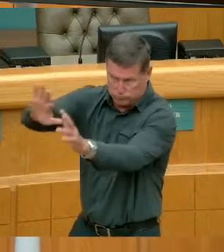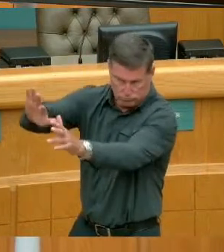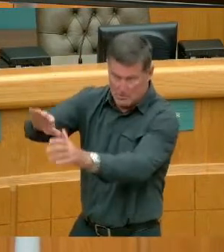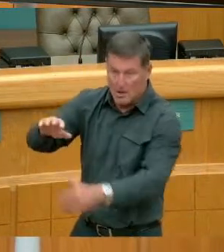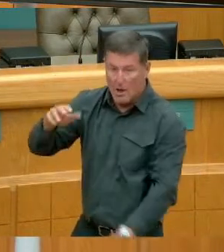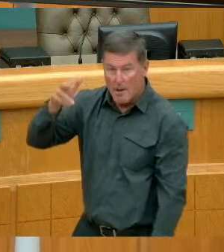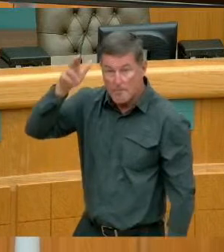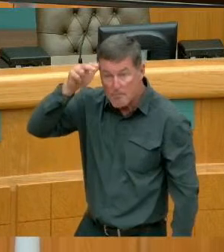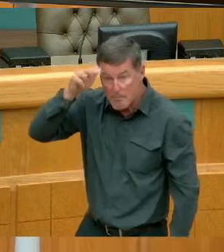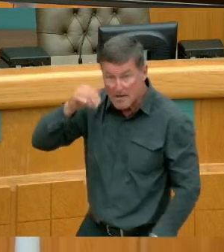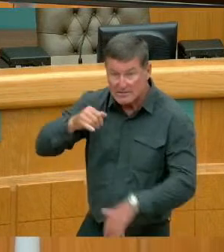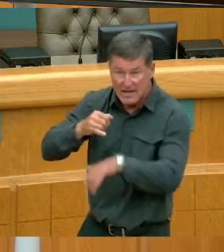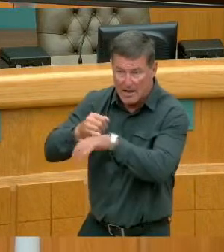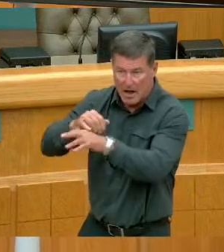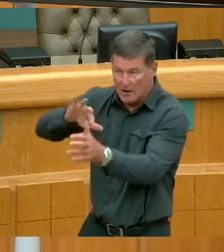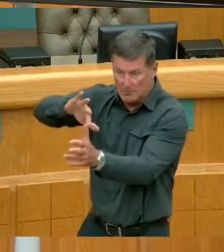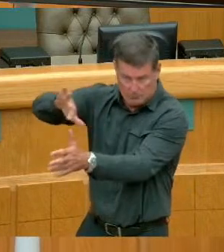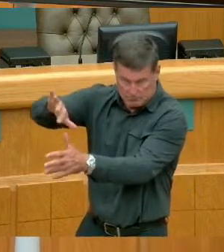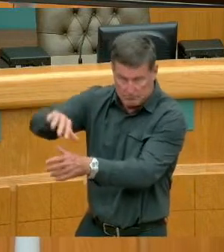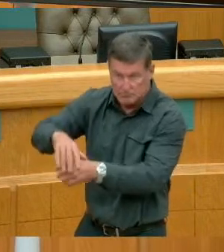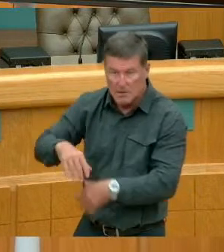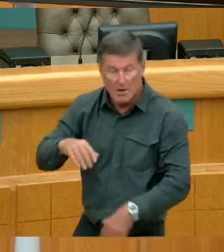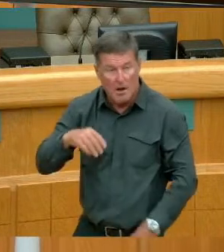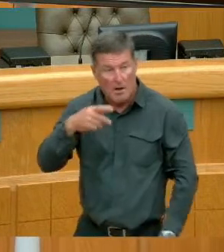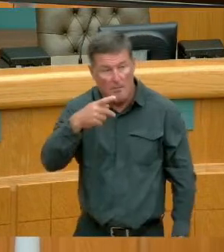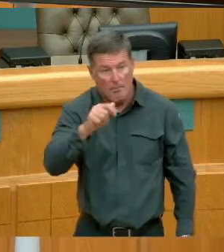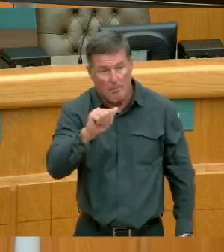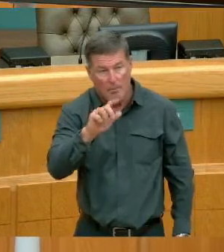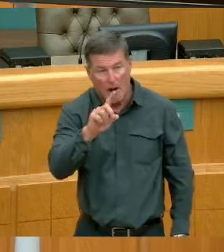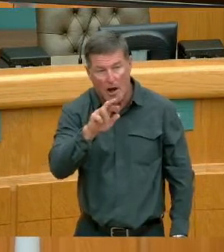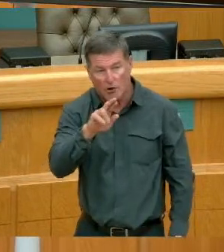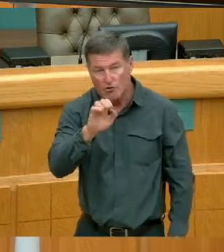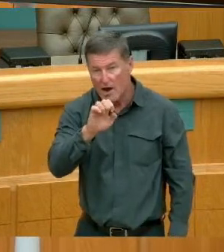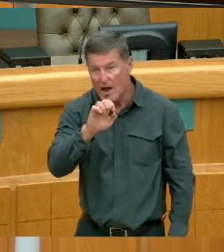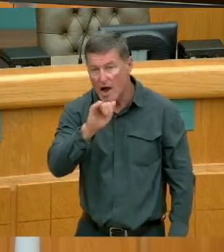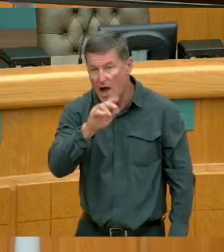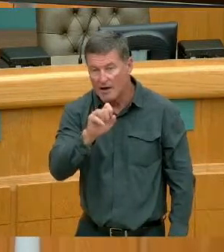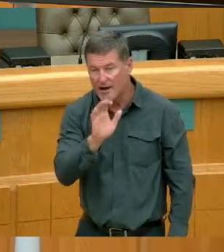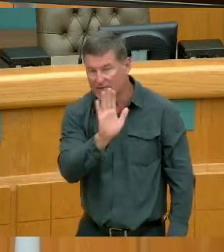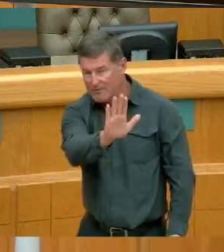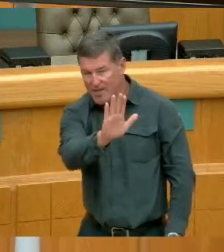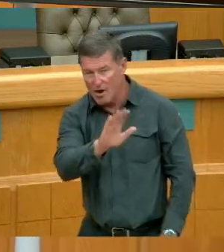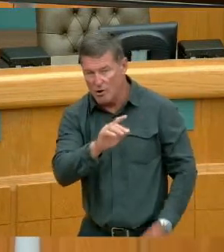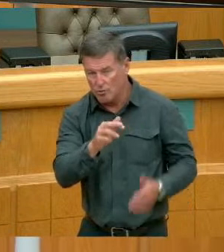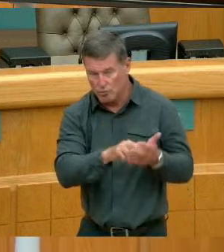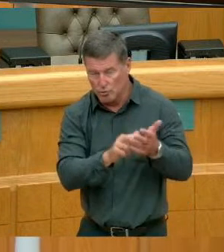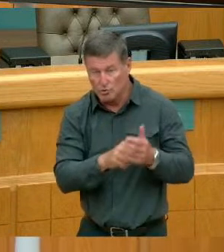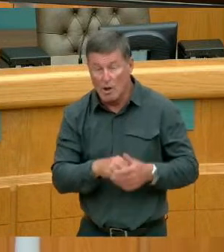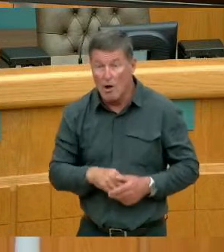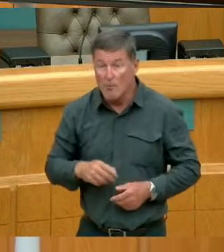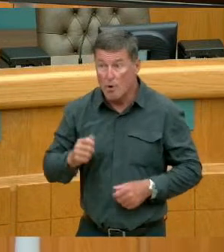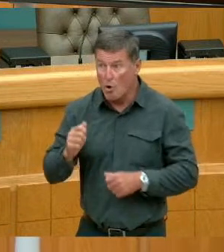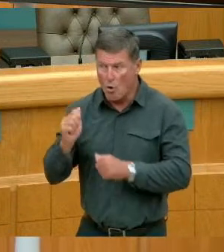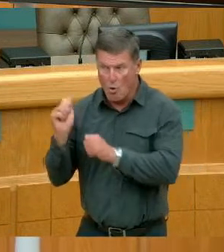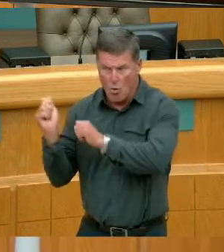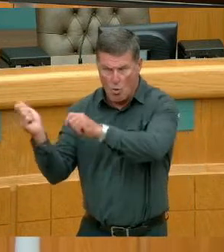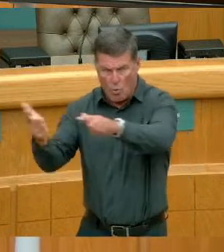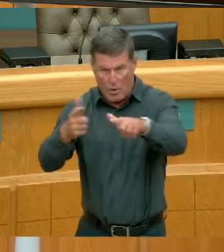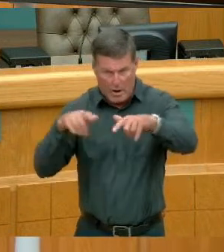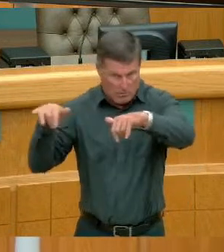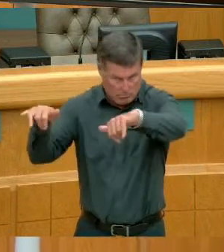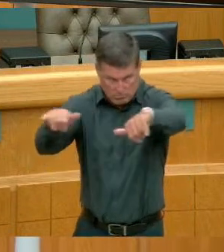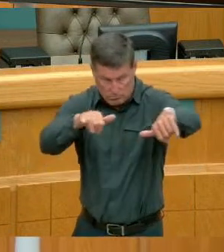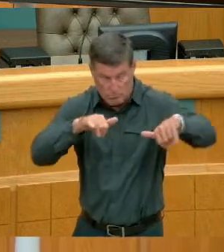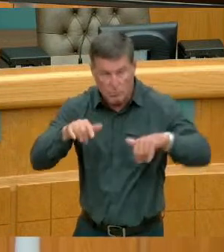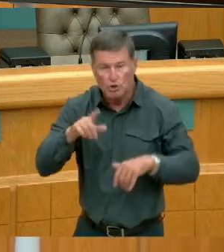completely different rules and access. We all understand and agree that we have to have a common set of rules